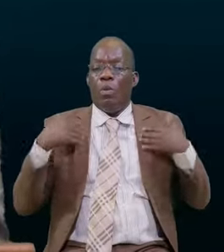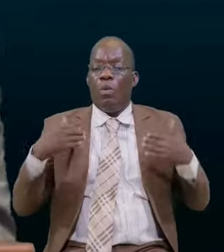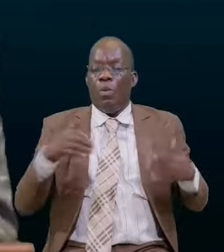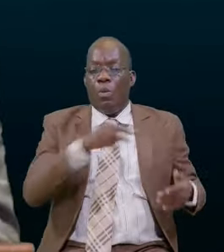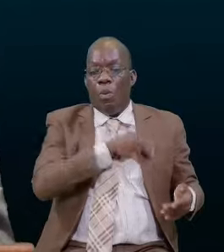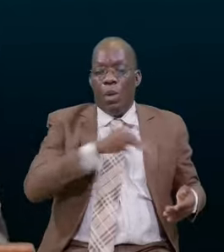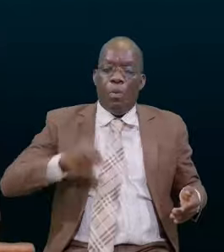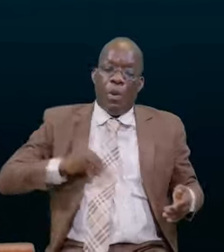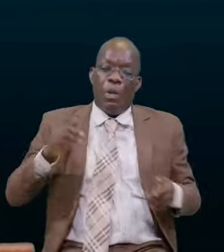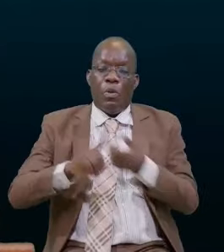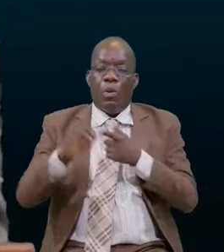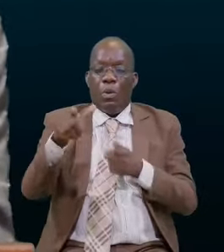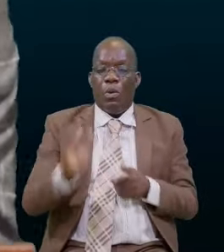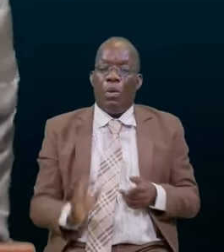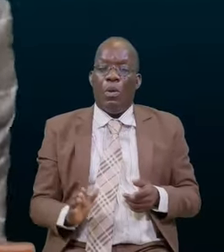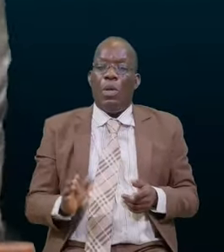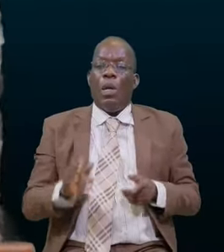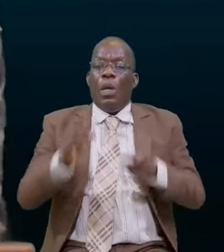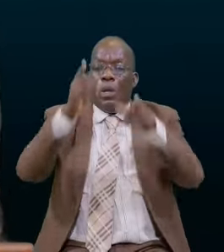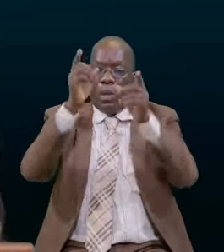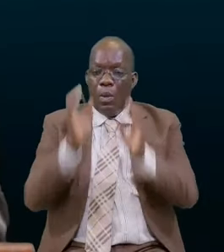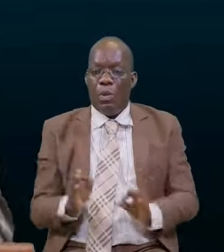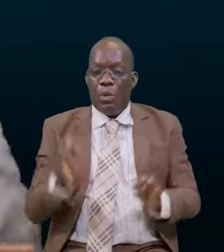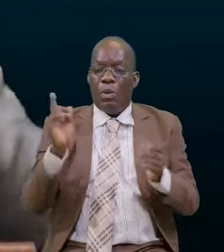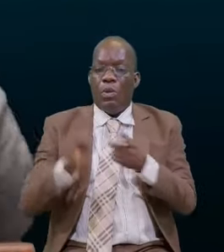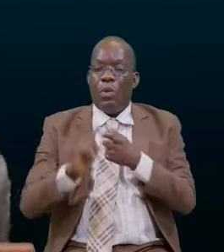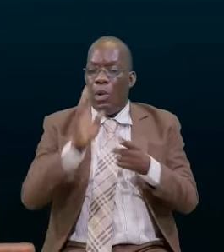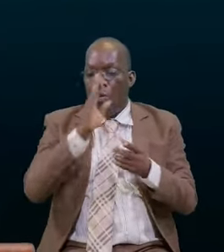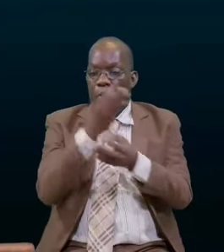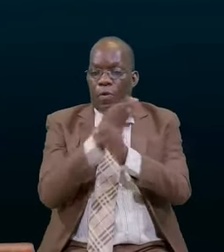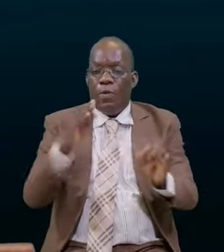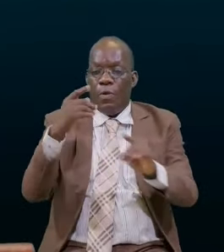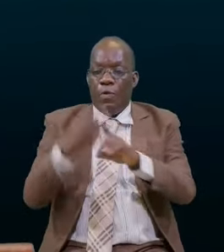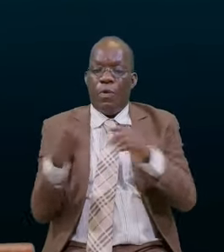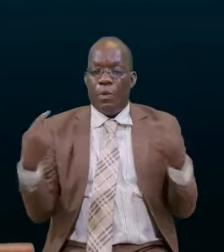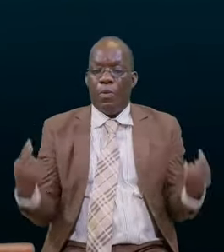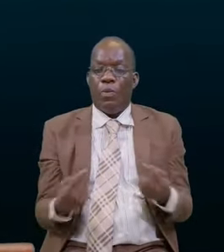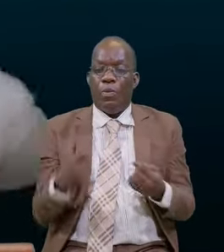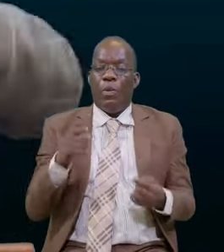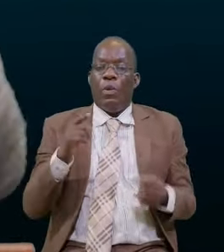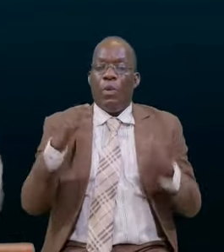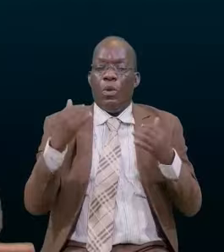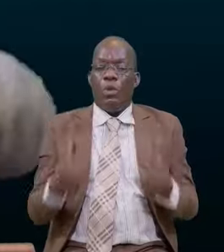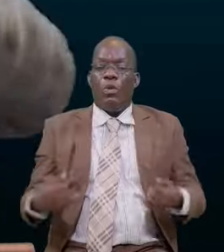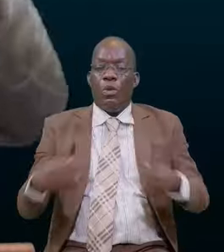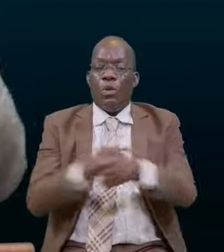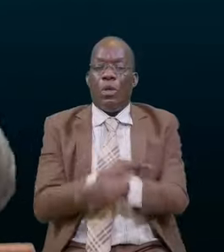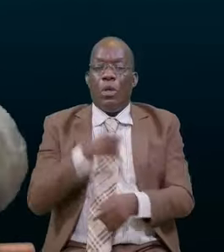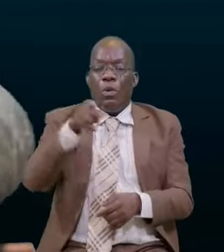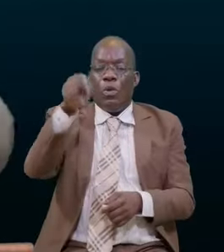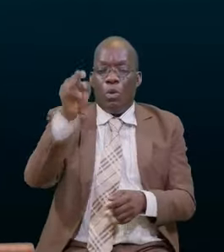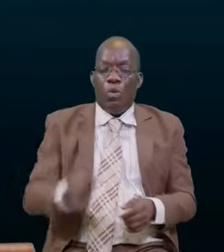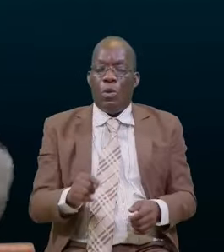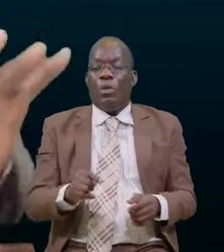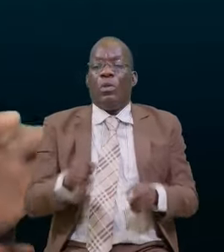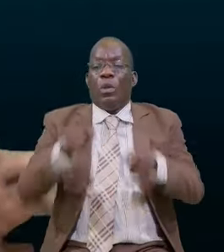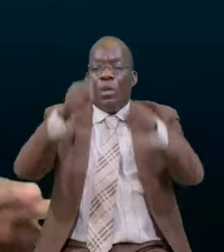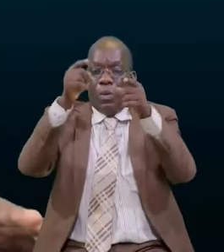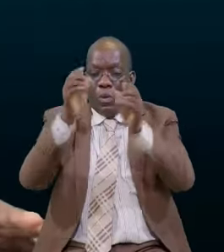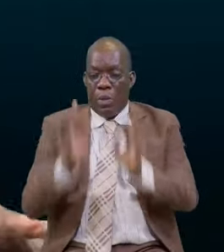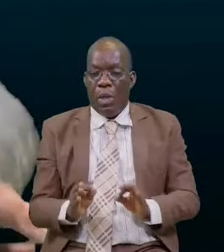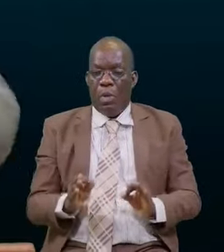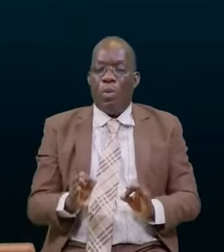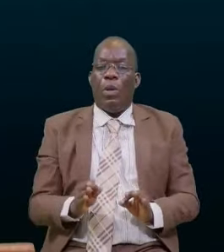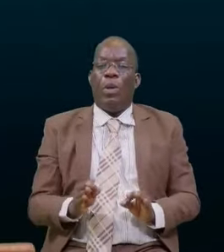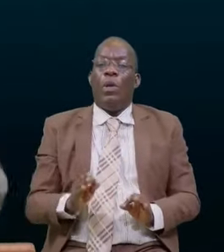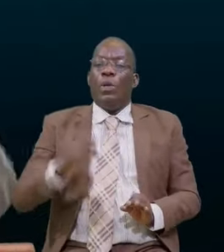resolution to be free from sin today you must have a determination a deliberate determination that I want to be